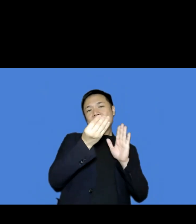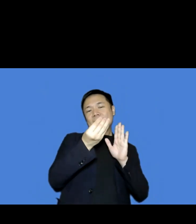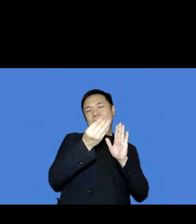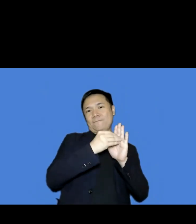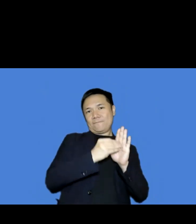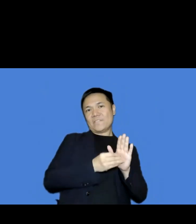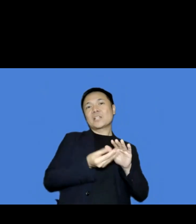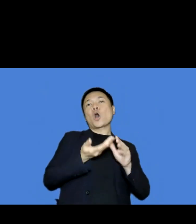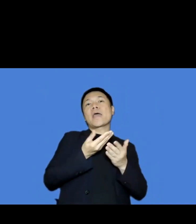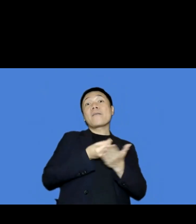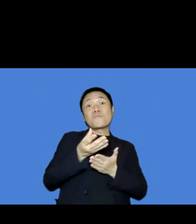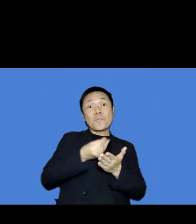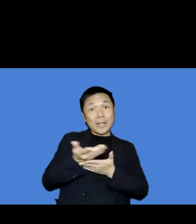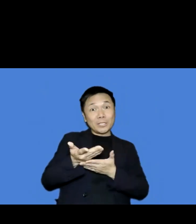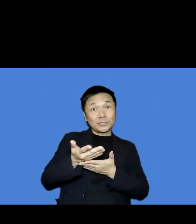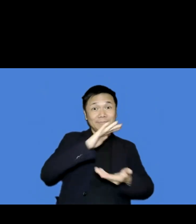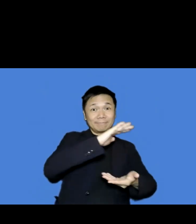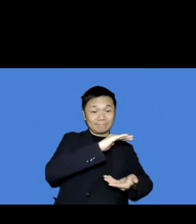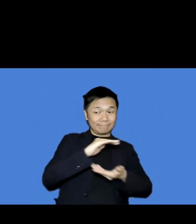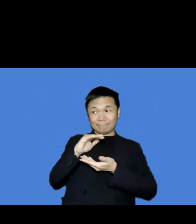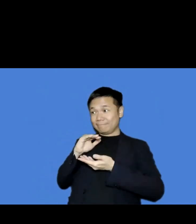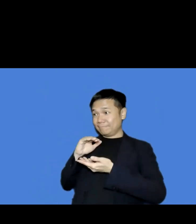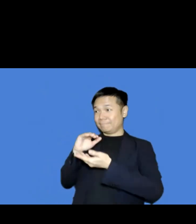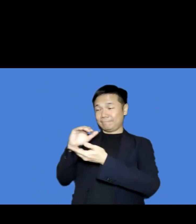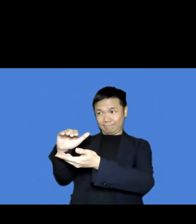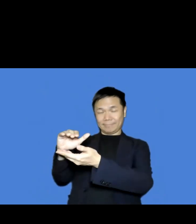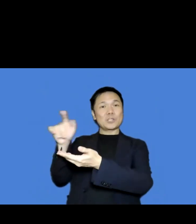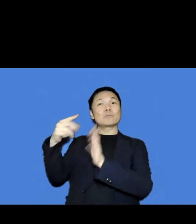it with you. Thanks, Gayatri.